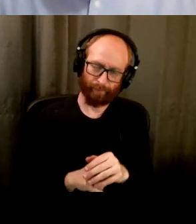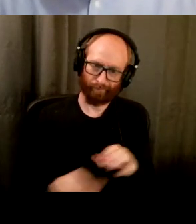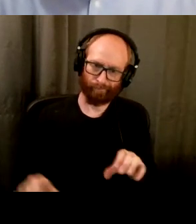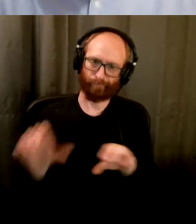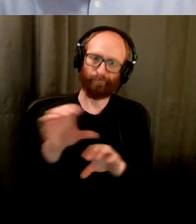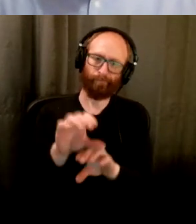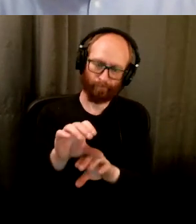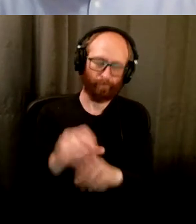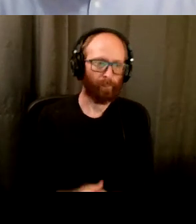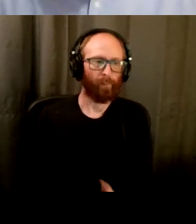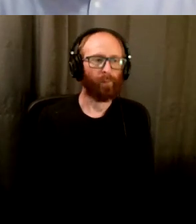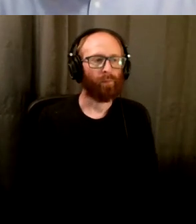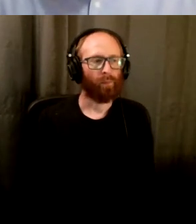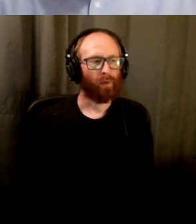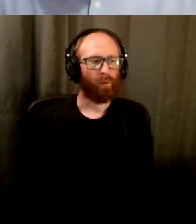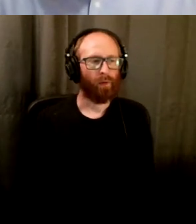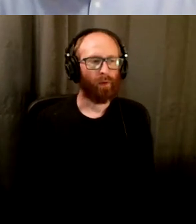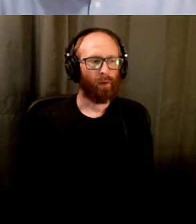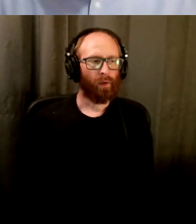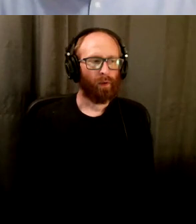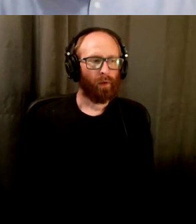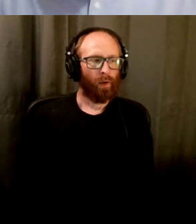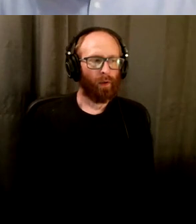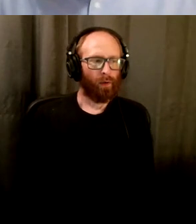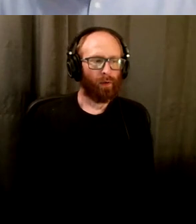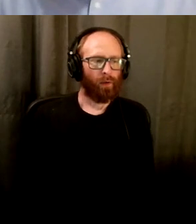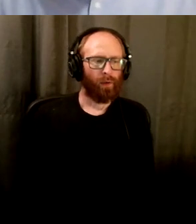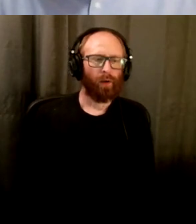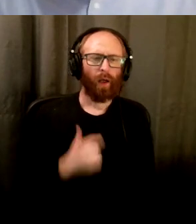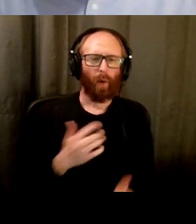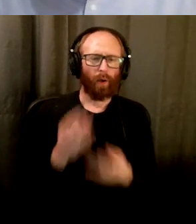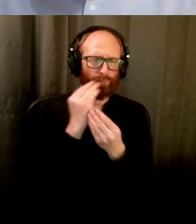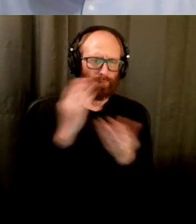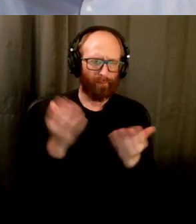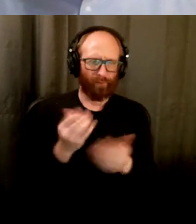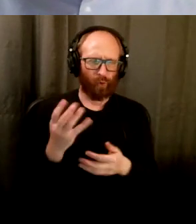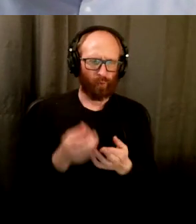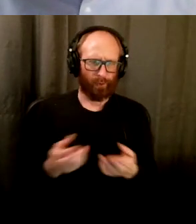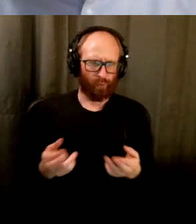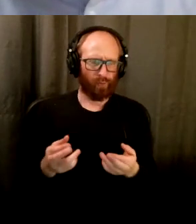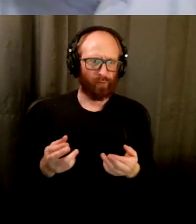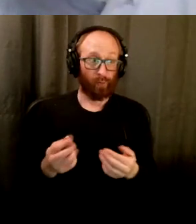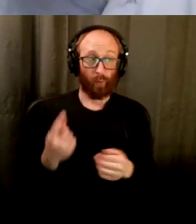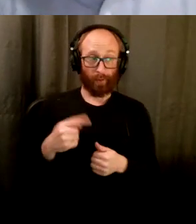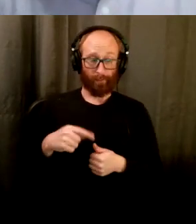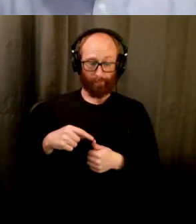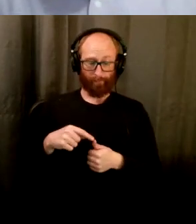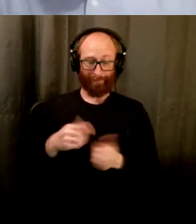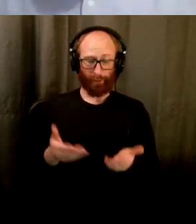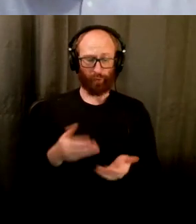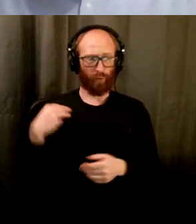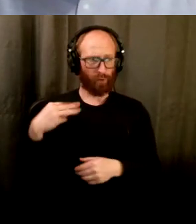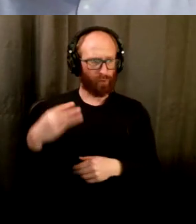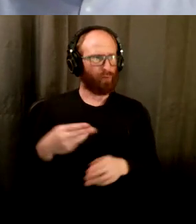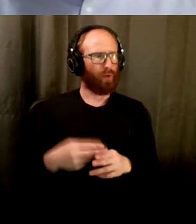So that moves on to, I want to share a couple resources. One within here, right in Washington State. It's